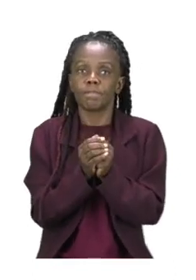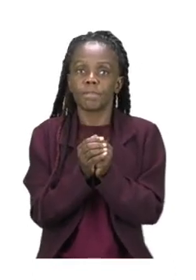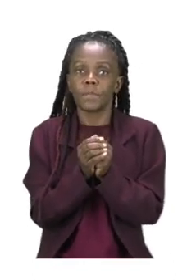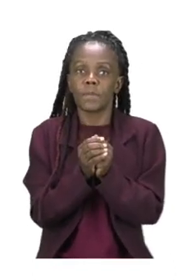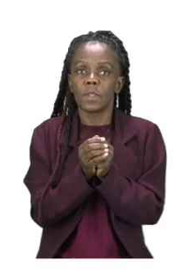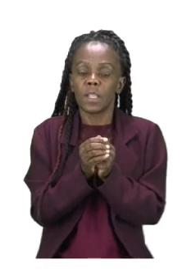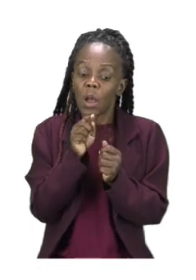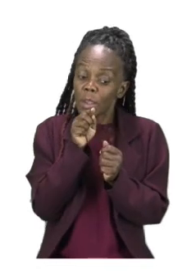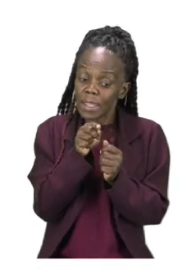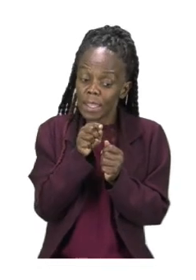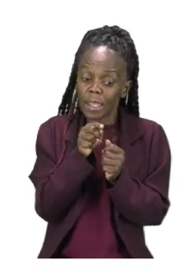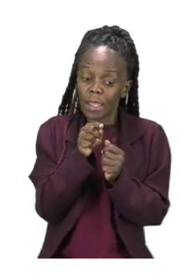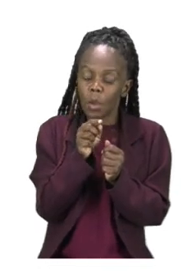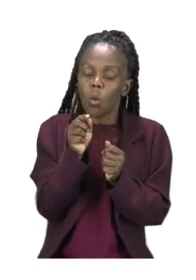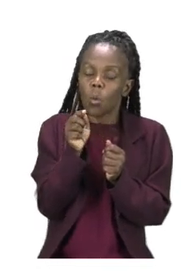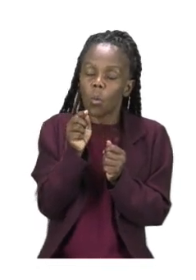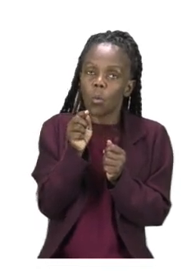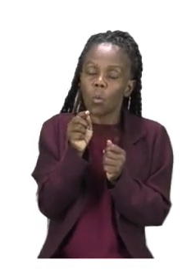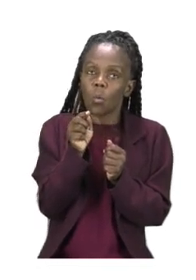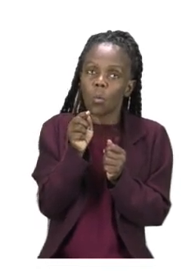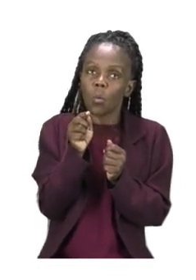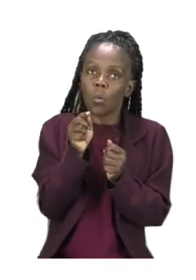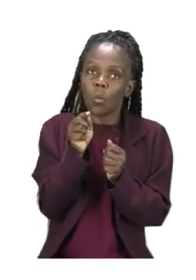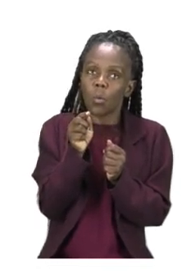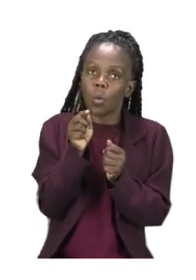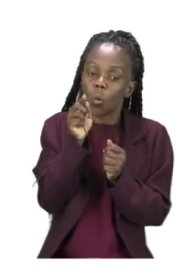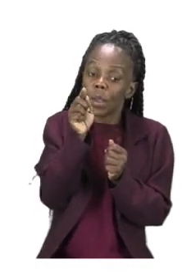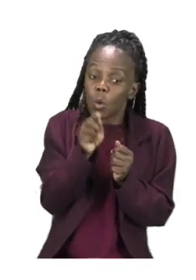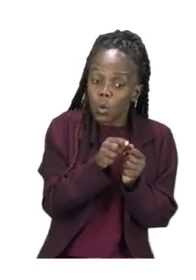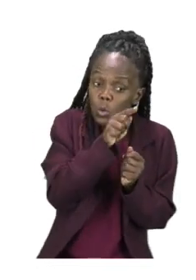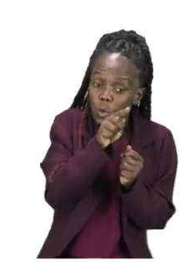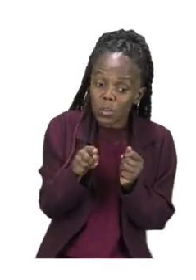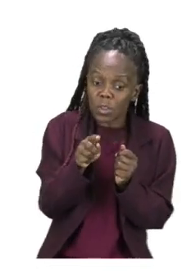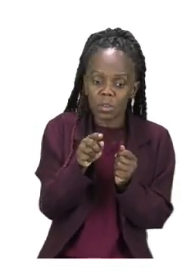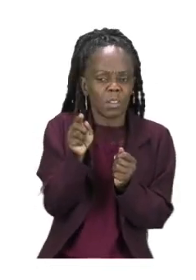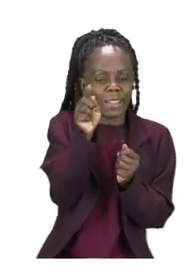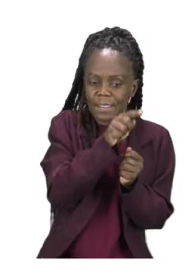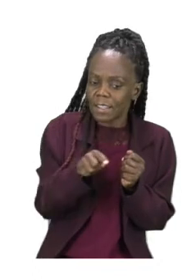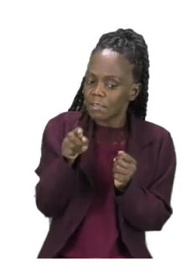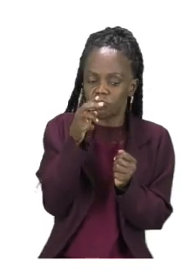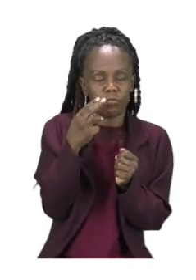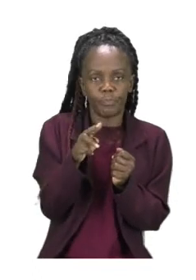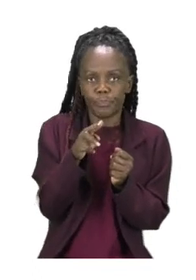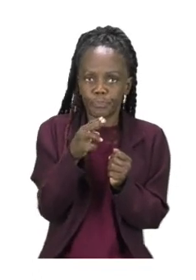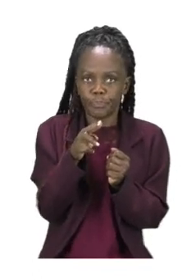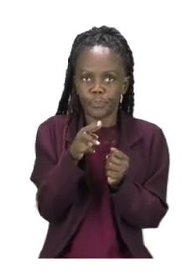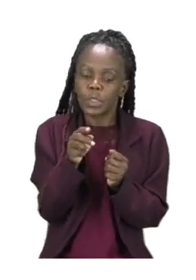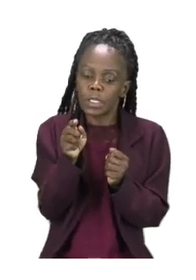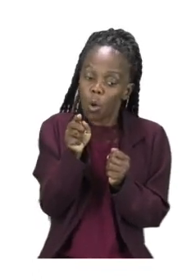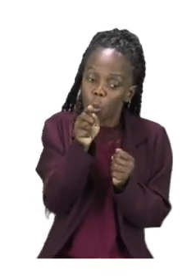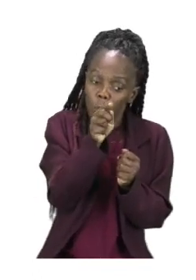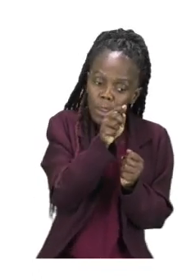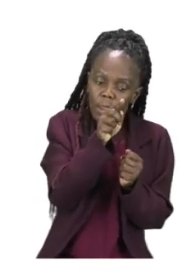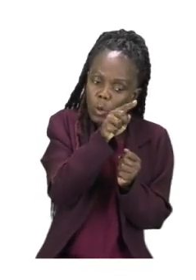this time, instead of circling, we are going to cross out the bigger number. Let's take a look